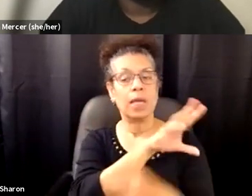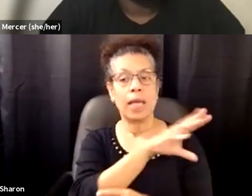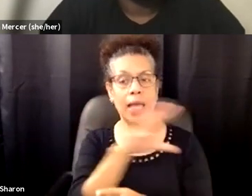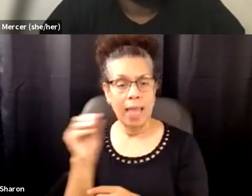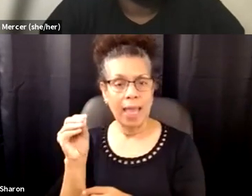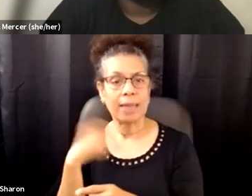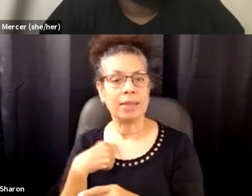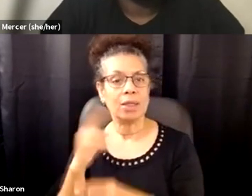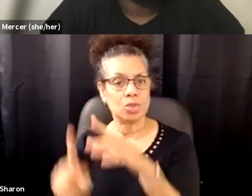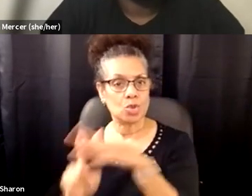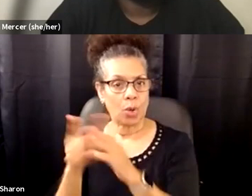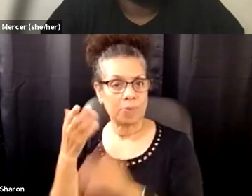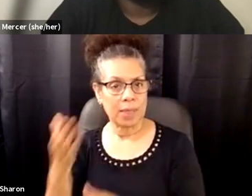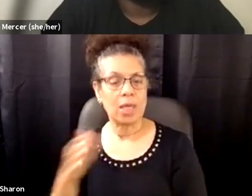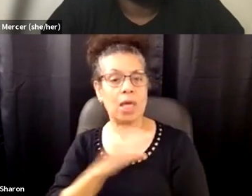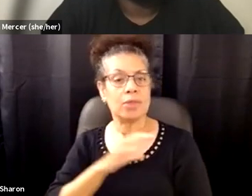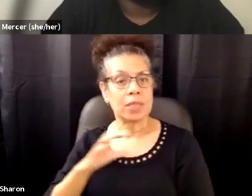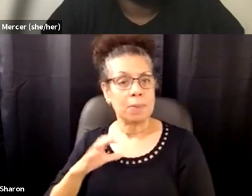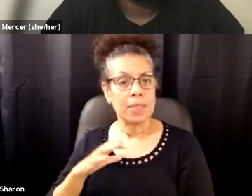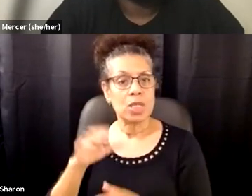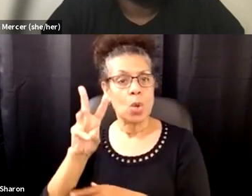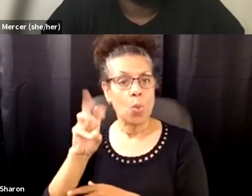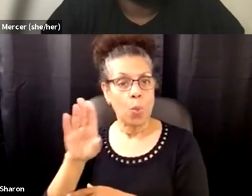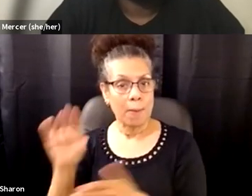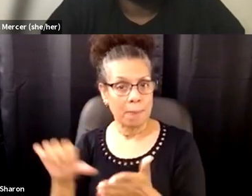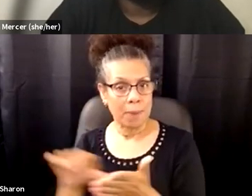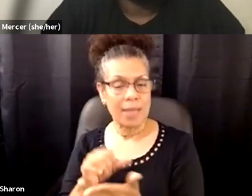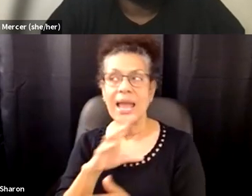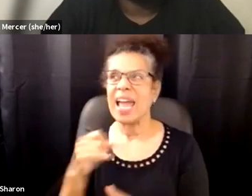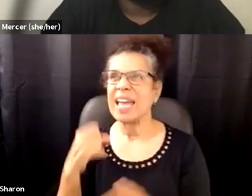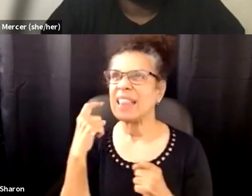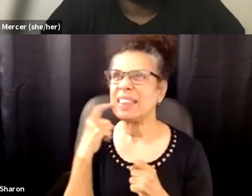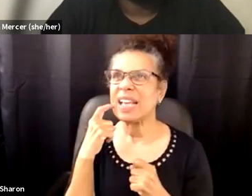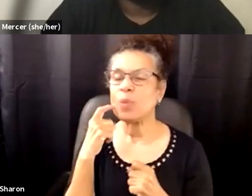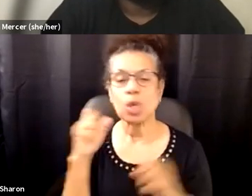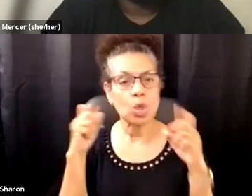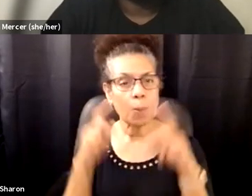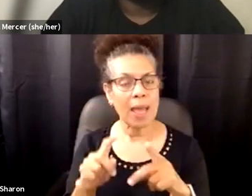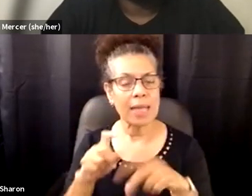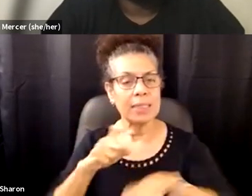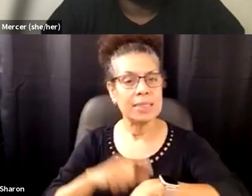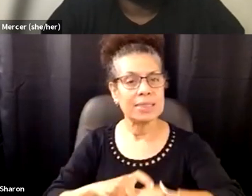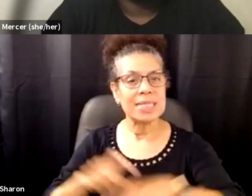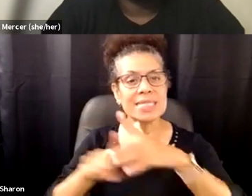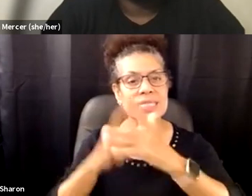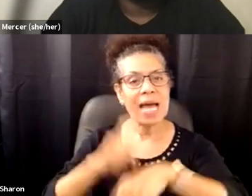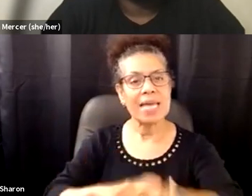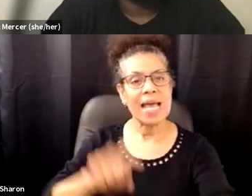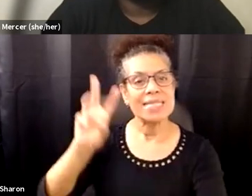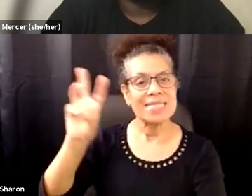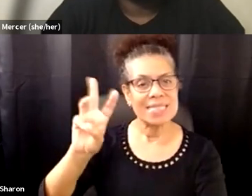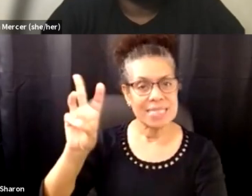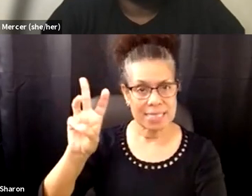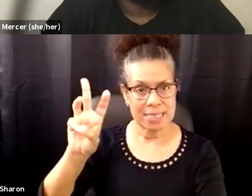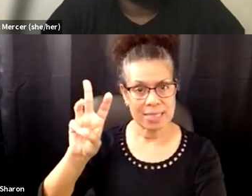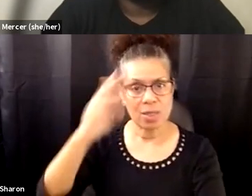details on the committee's web page and i believe we're going to go back to a 6 p.m start at that meeting